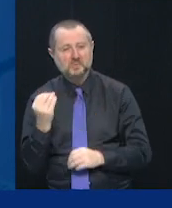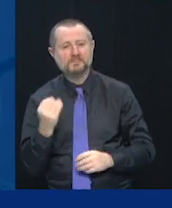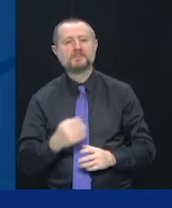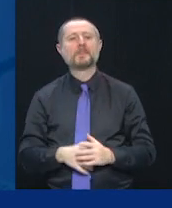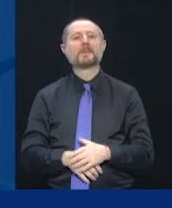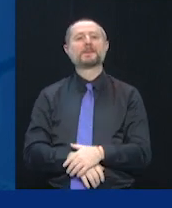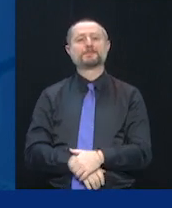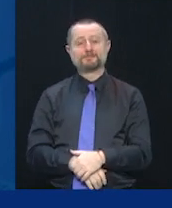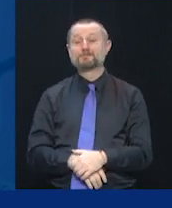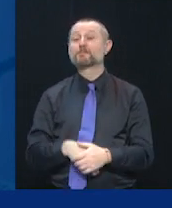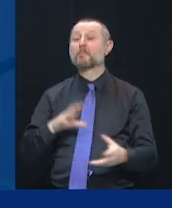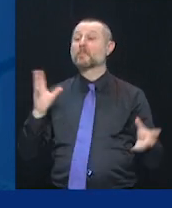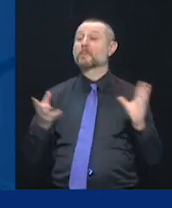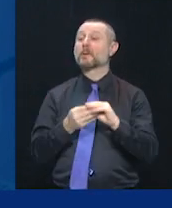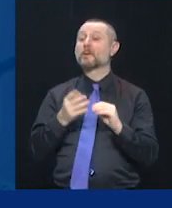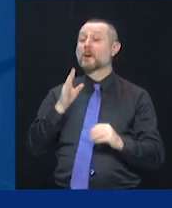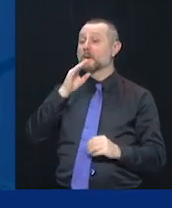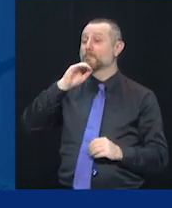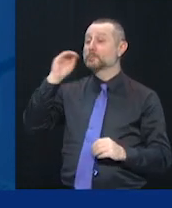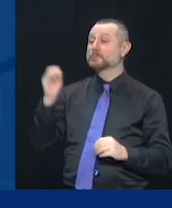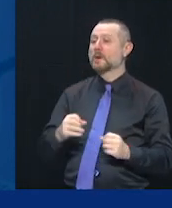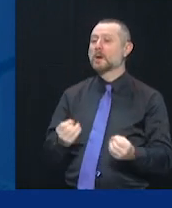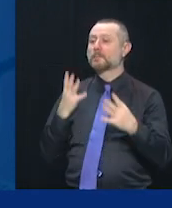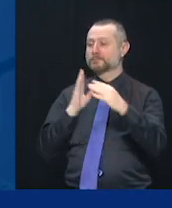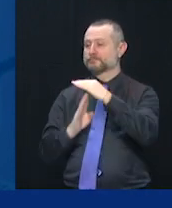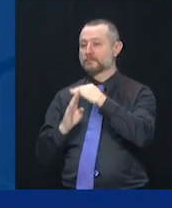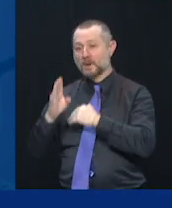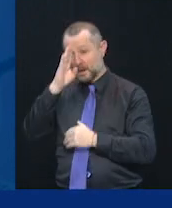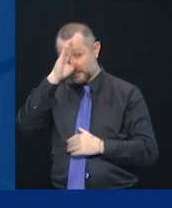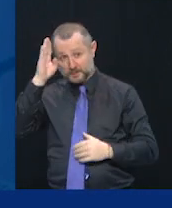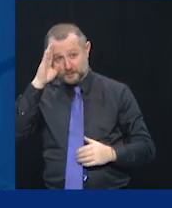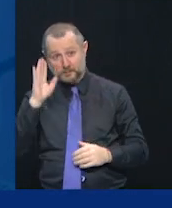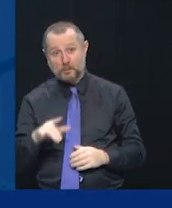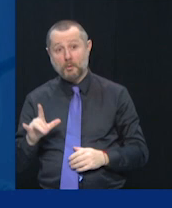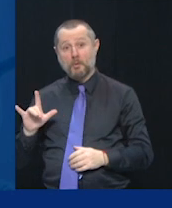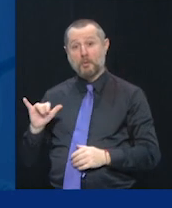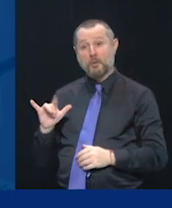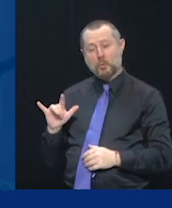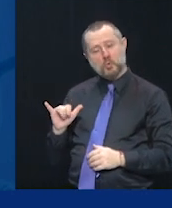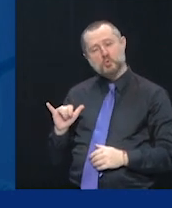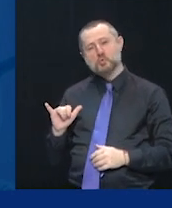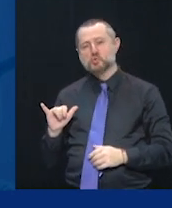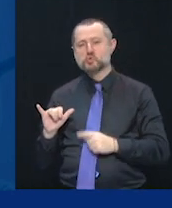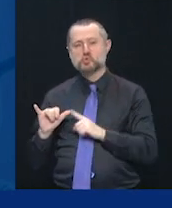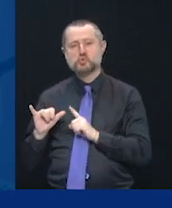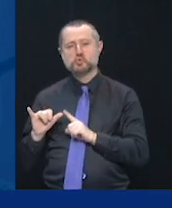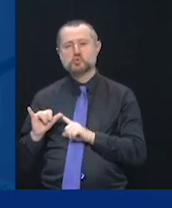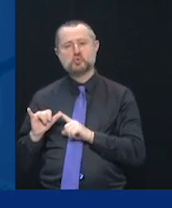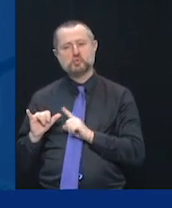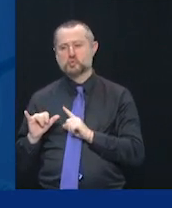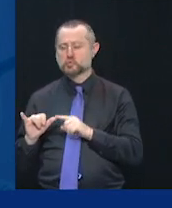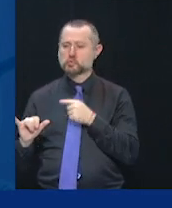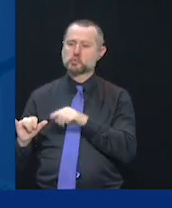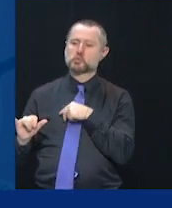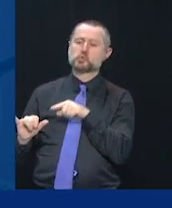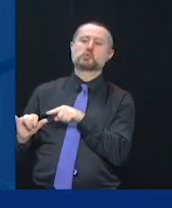Percent of hospitalizations by region, Long Island, Long Island, Long Island.